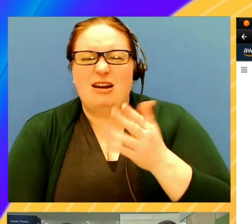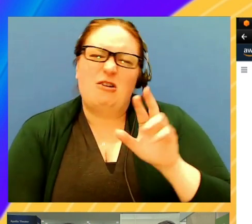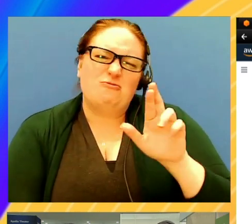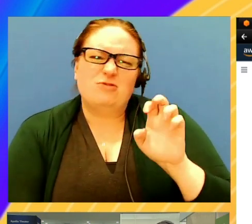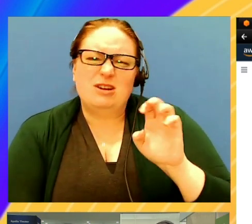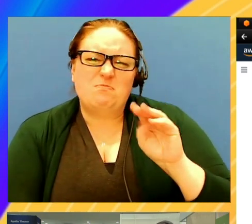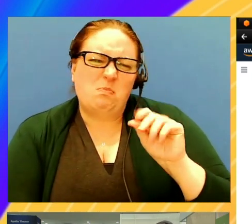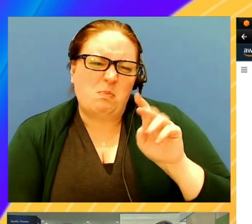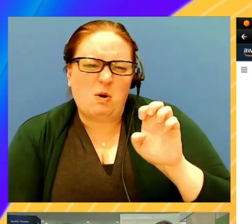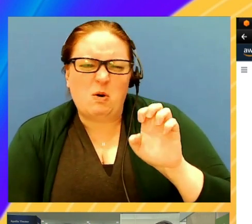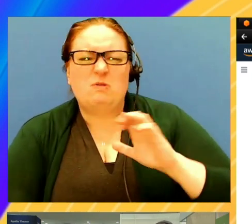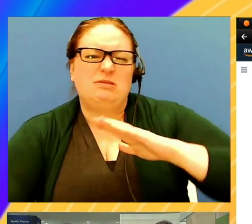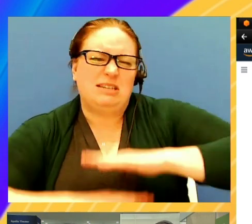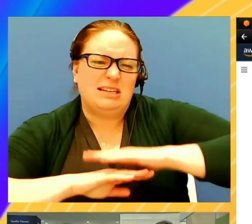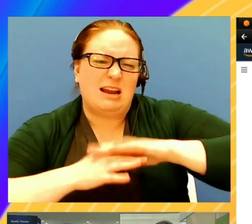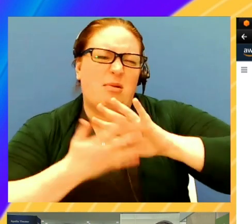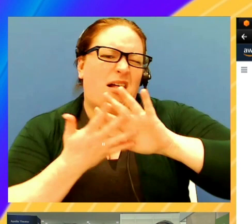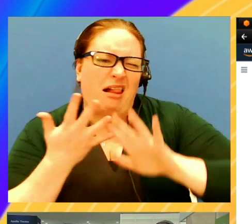desktop. But all of these